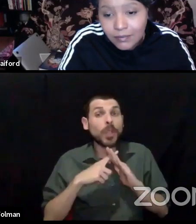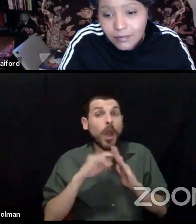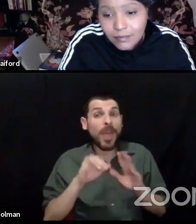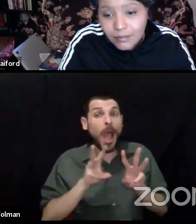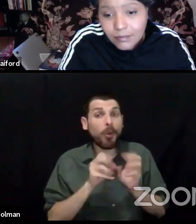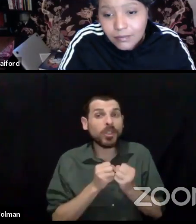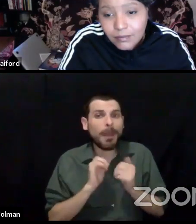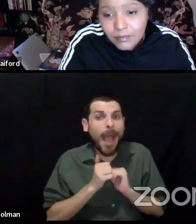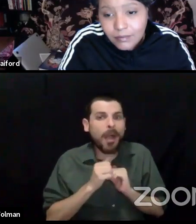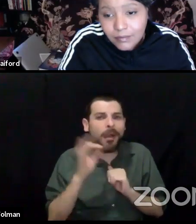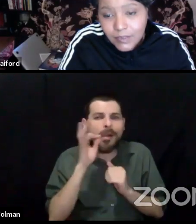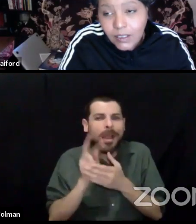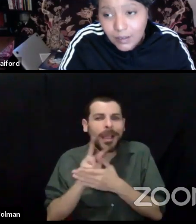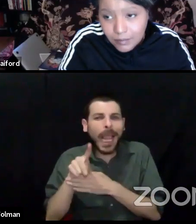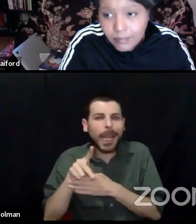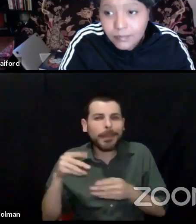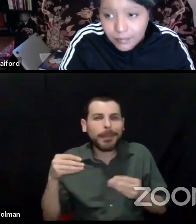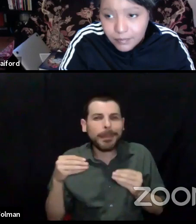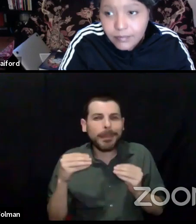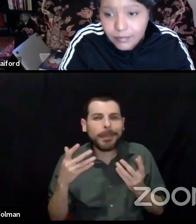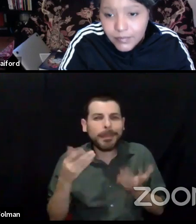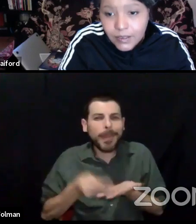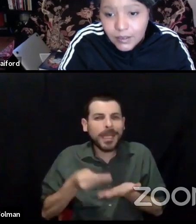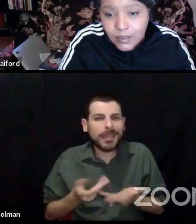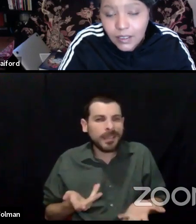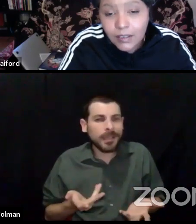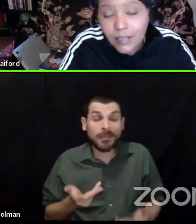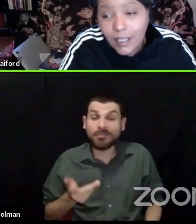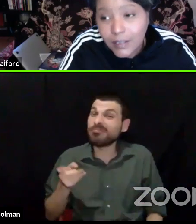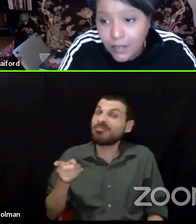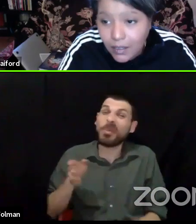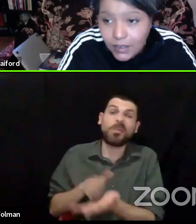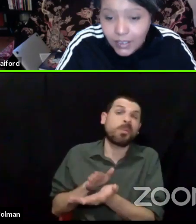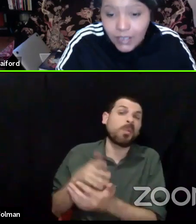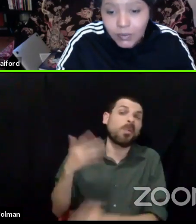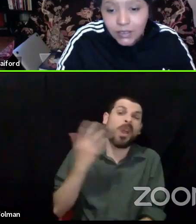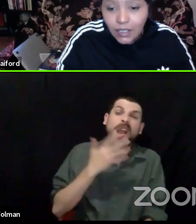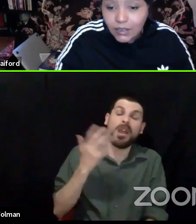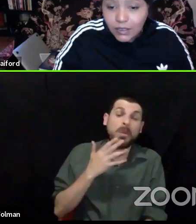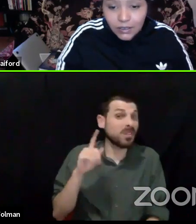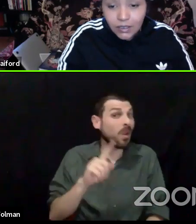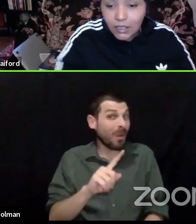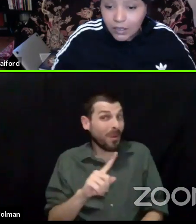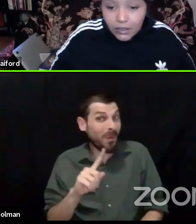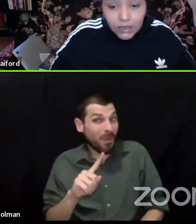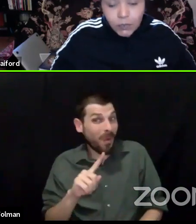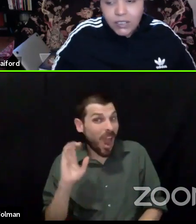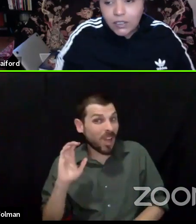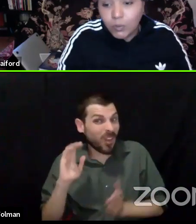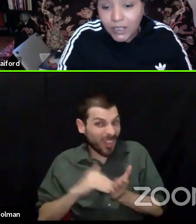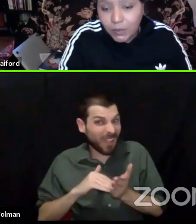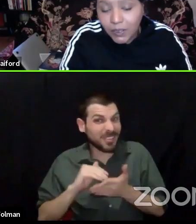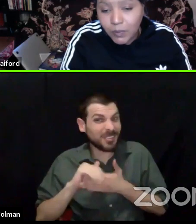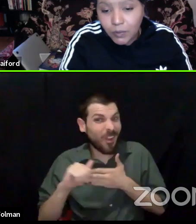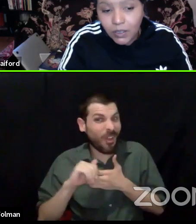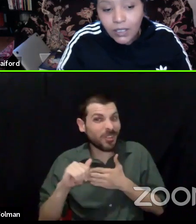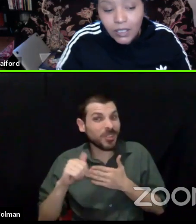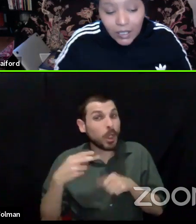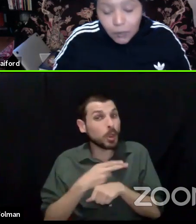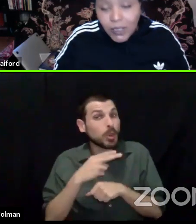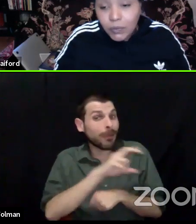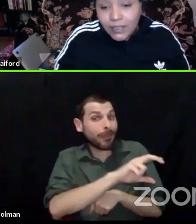Yeah, that's beautiful. That's good work. Yeah, that's good work. Yeah, $100,000 in cannabis dollars can expunge a whole bunch of people,